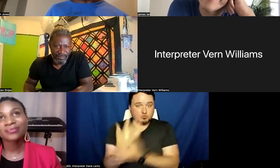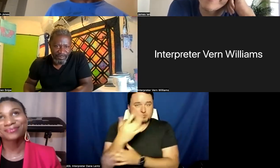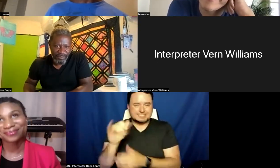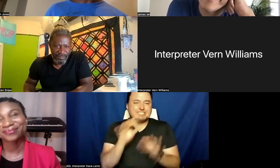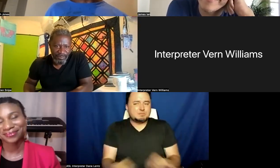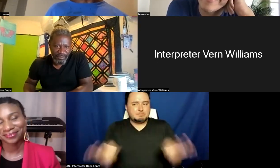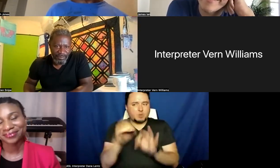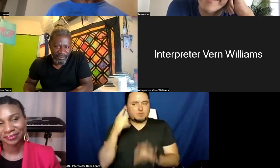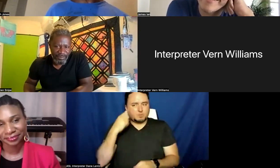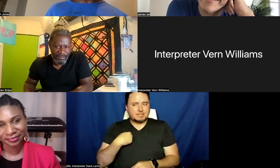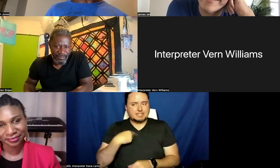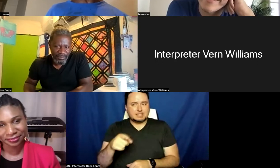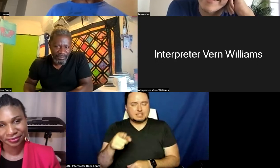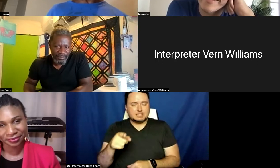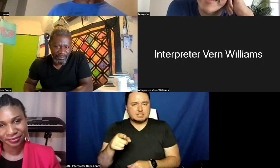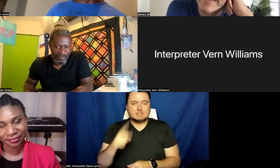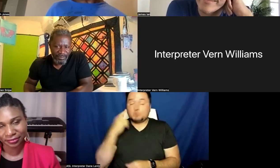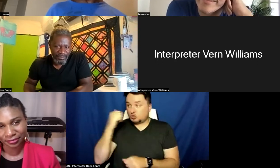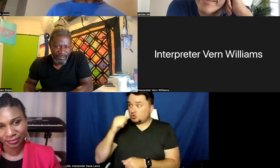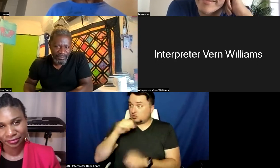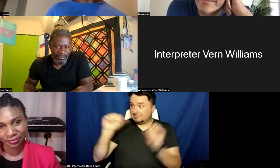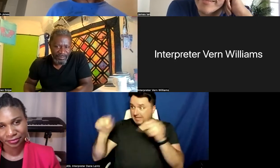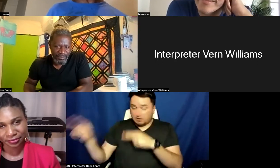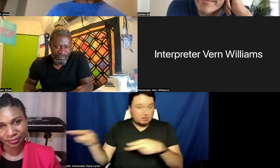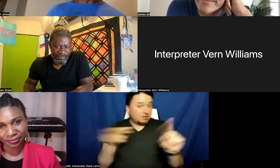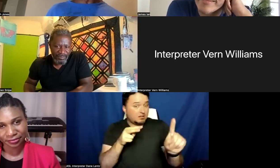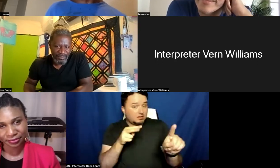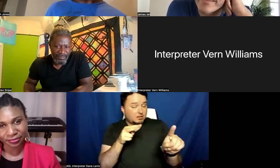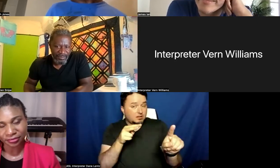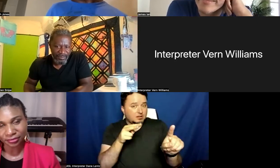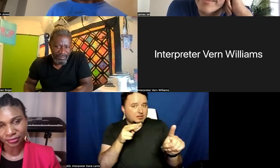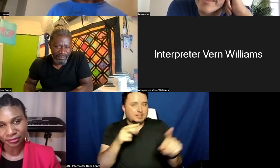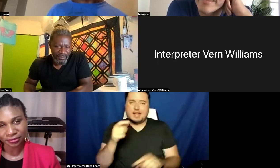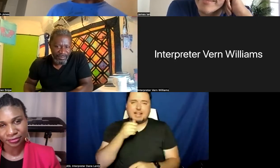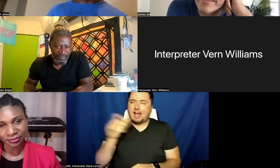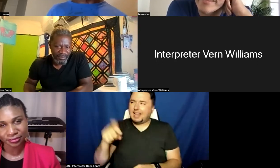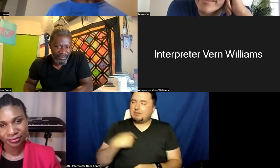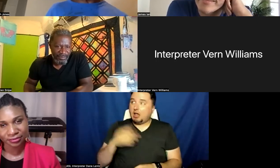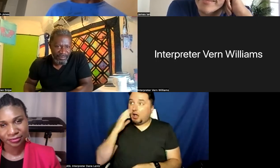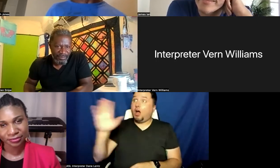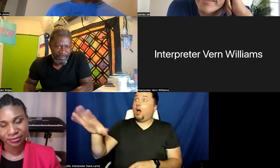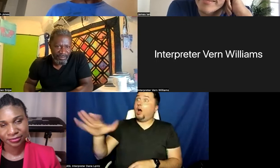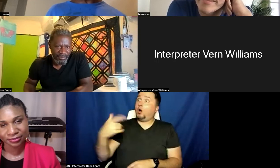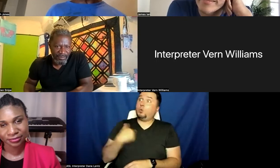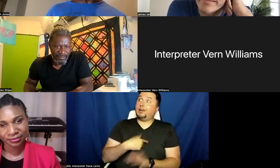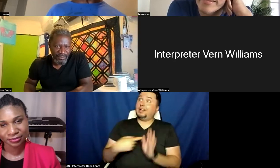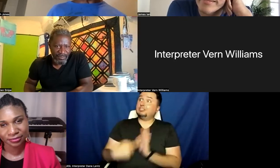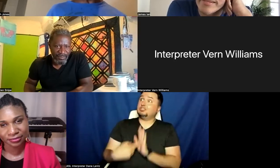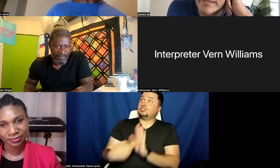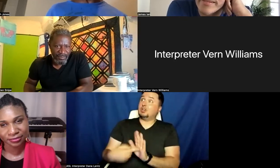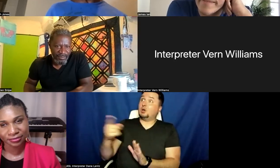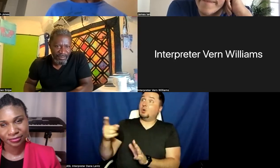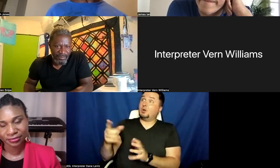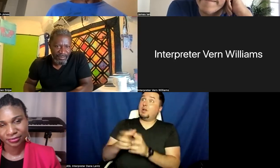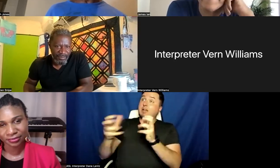to me for the girls to be able to look and not have to be like, oh my God, look, we're showing, much